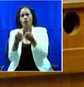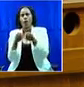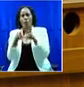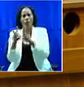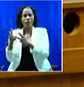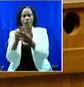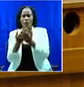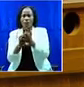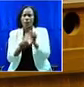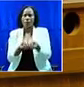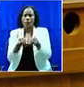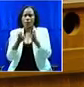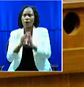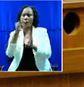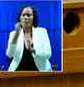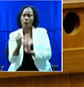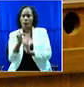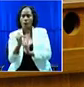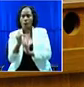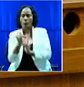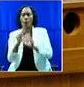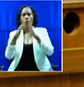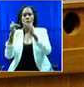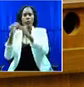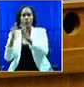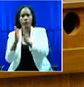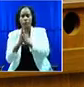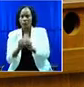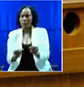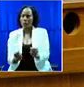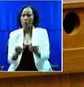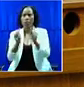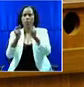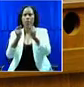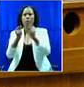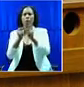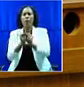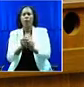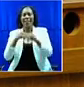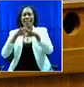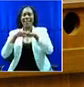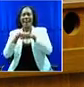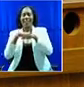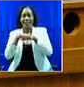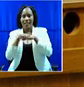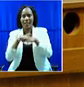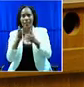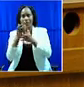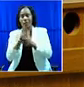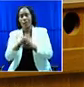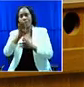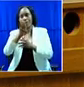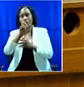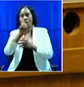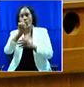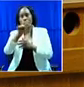households with access to affordable high-speed internet through connection subsidies for broadband and support